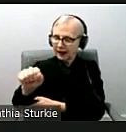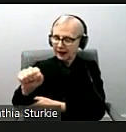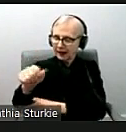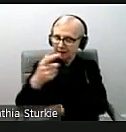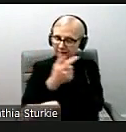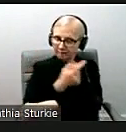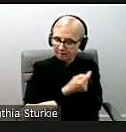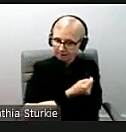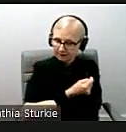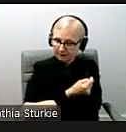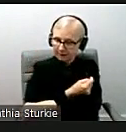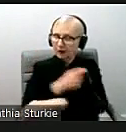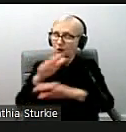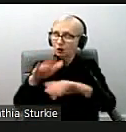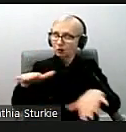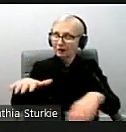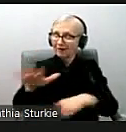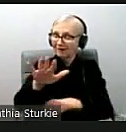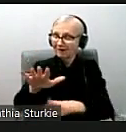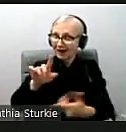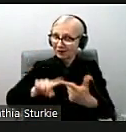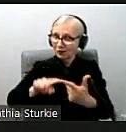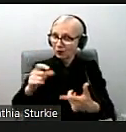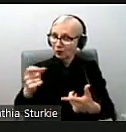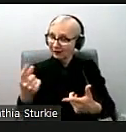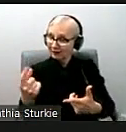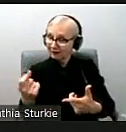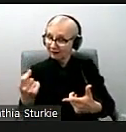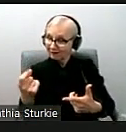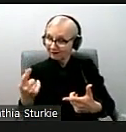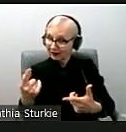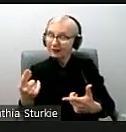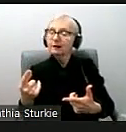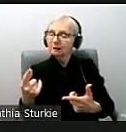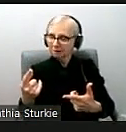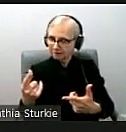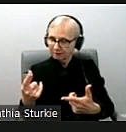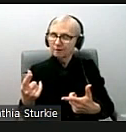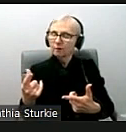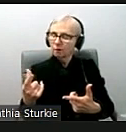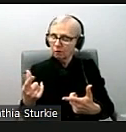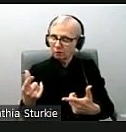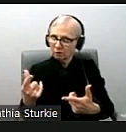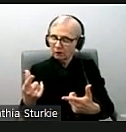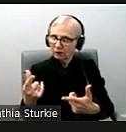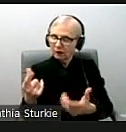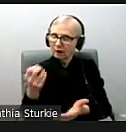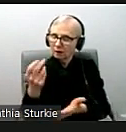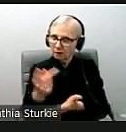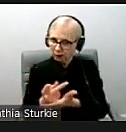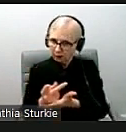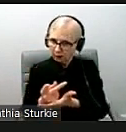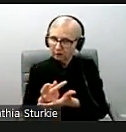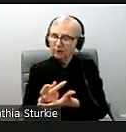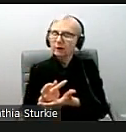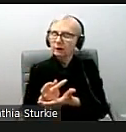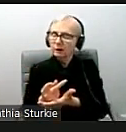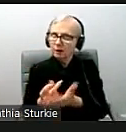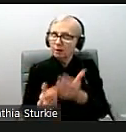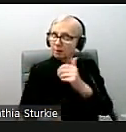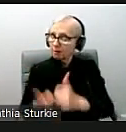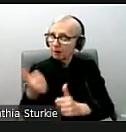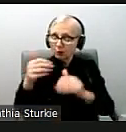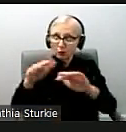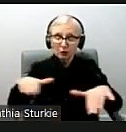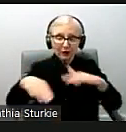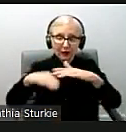children 5 to 11 years old, and think that's obviously going to be an important step in protecting our children. But at this point, most children, anyone